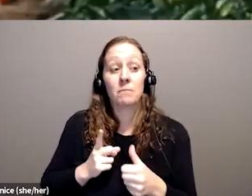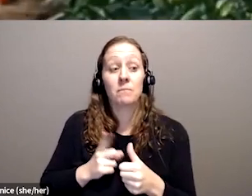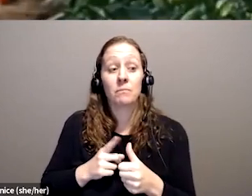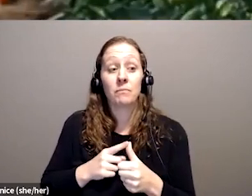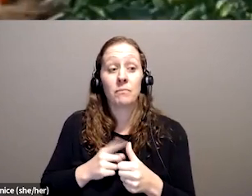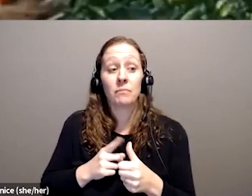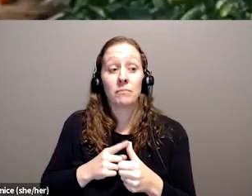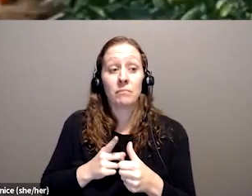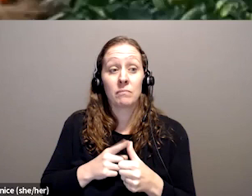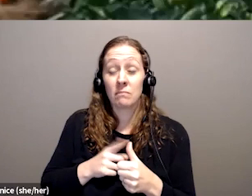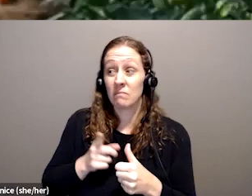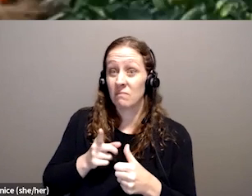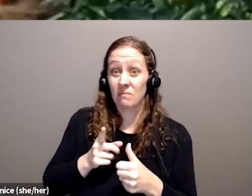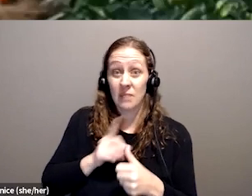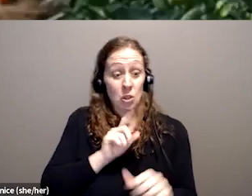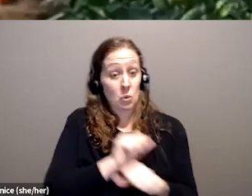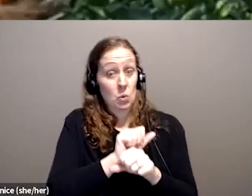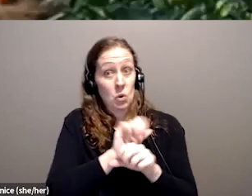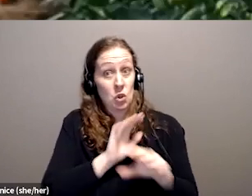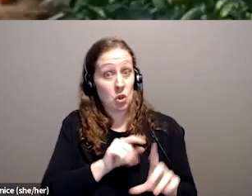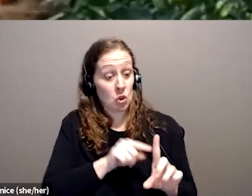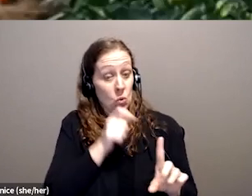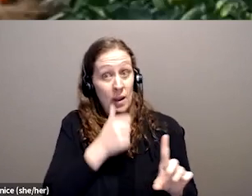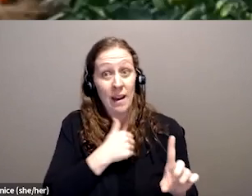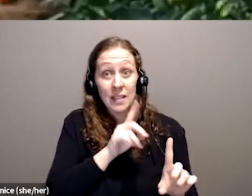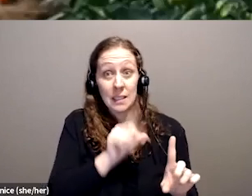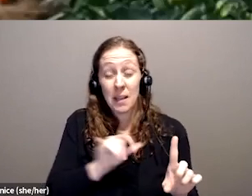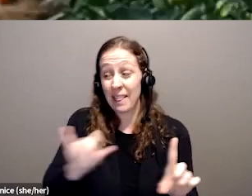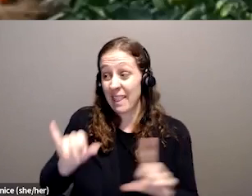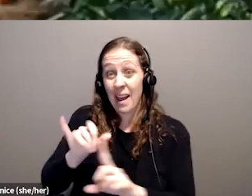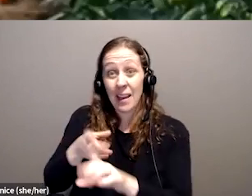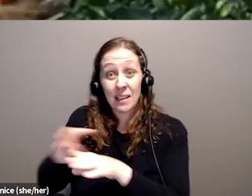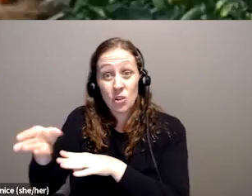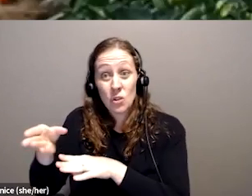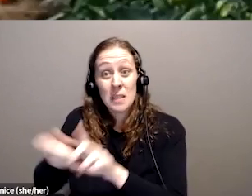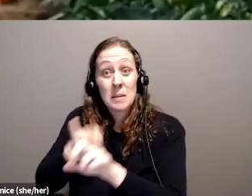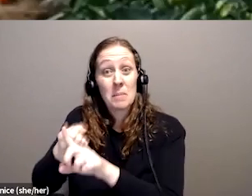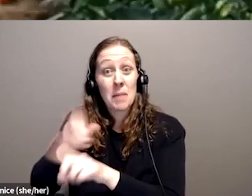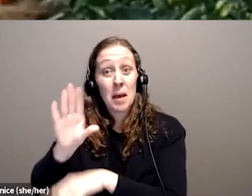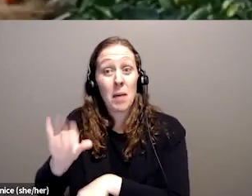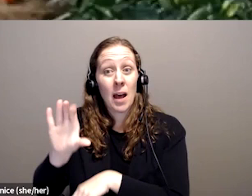Support workers with disabilities in industries affected by climate change.